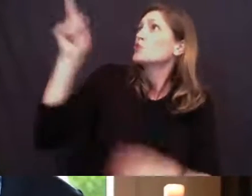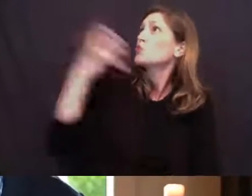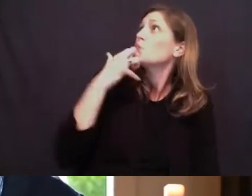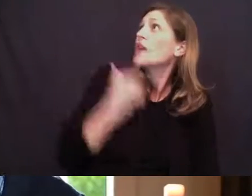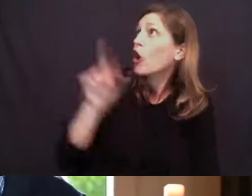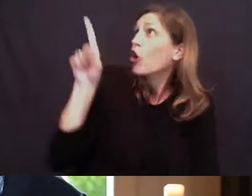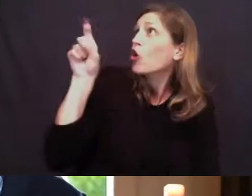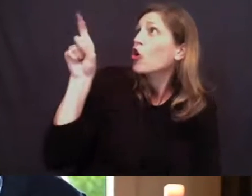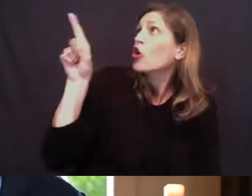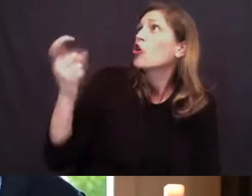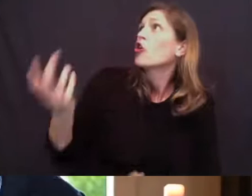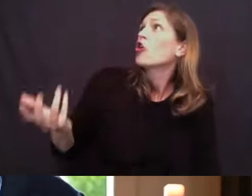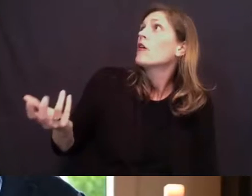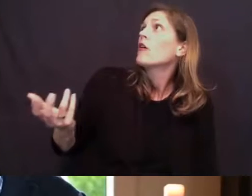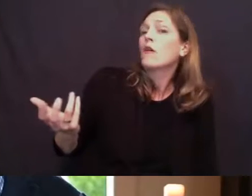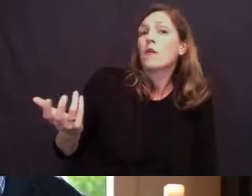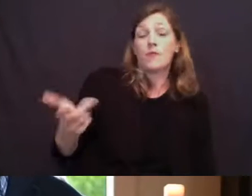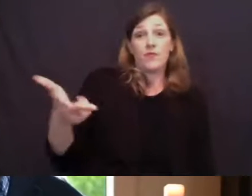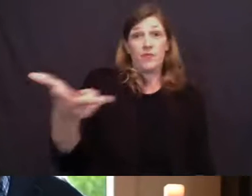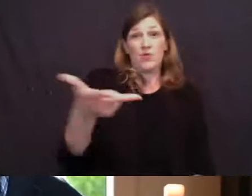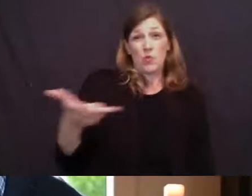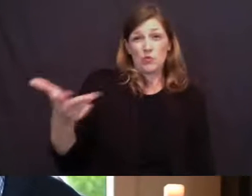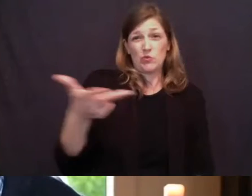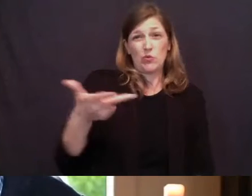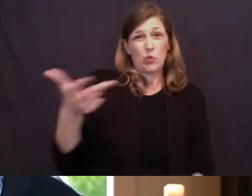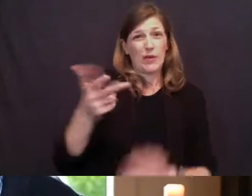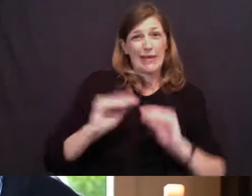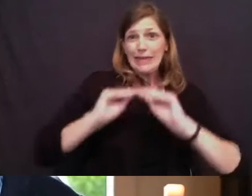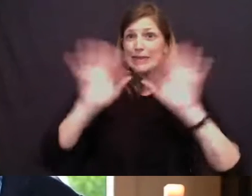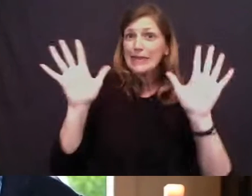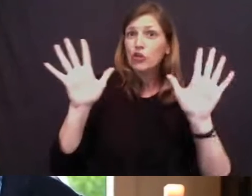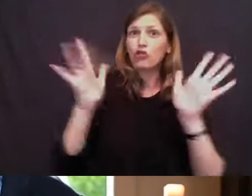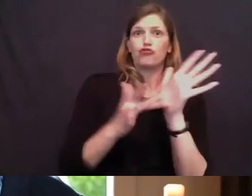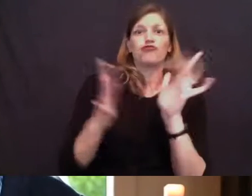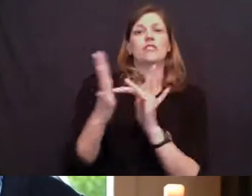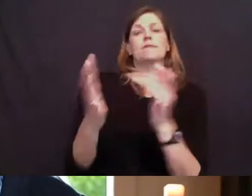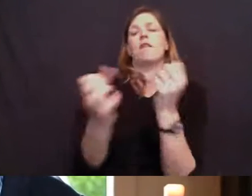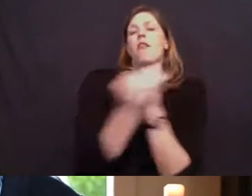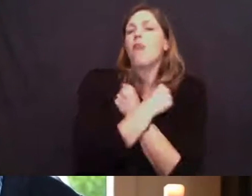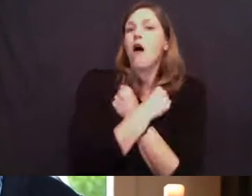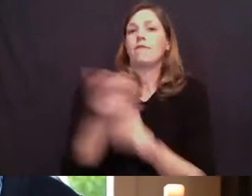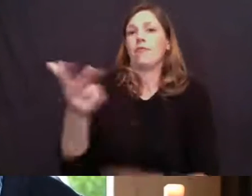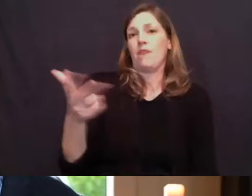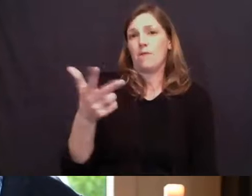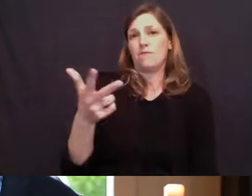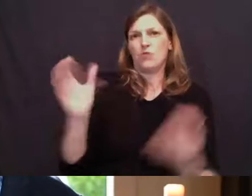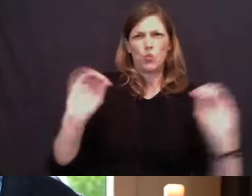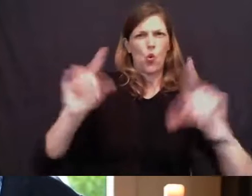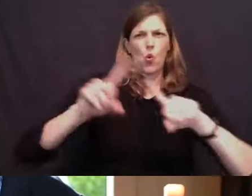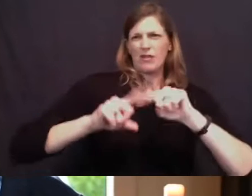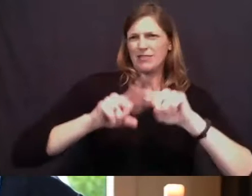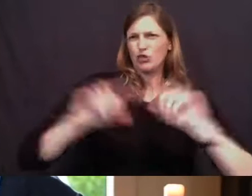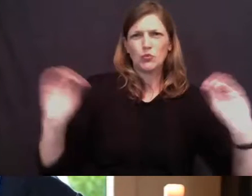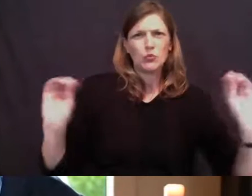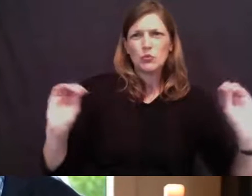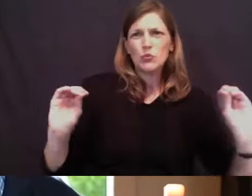care? These three, very clear, Jesus loved them with unconditional love.